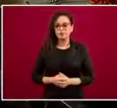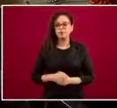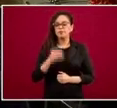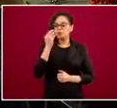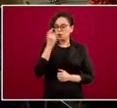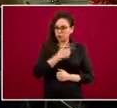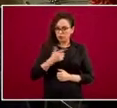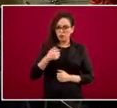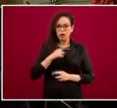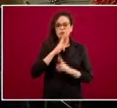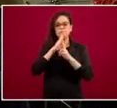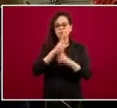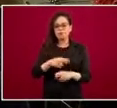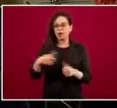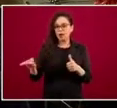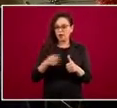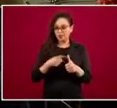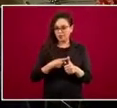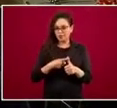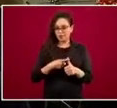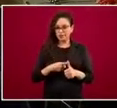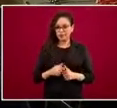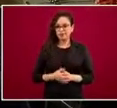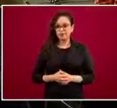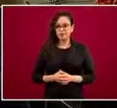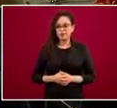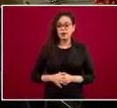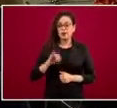Yes, first of all, the first question.